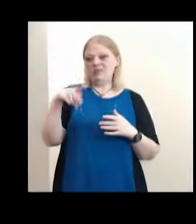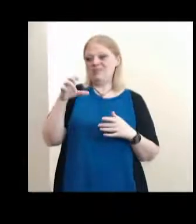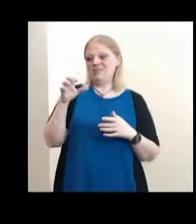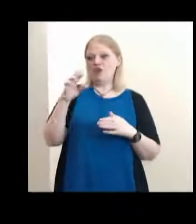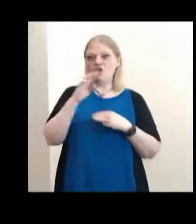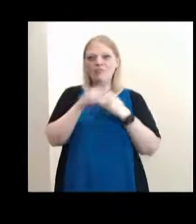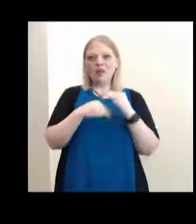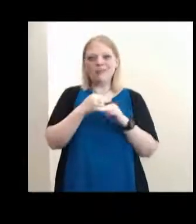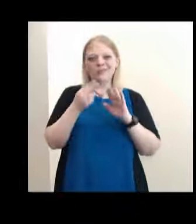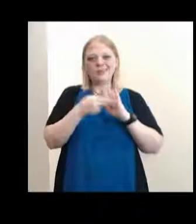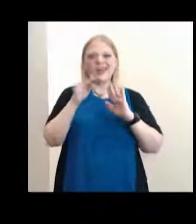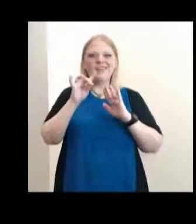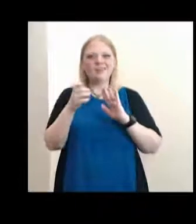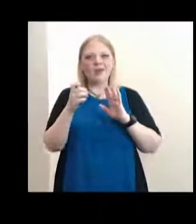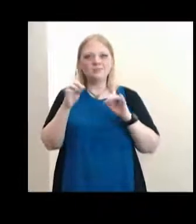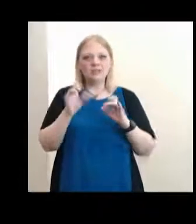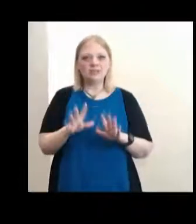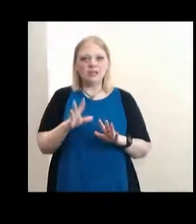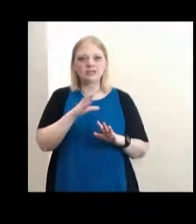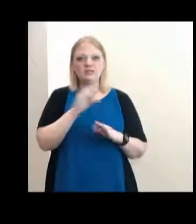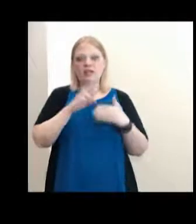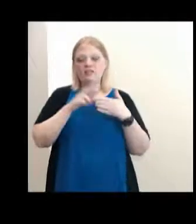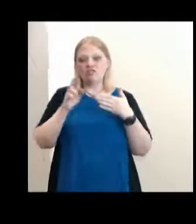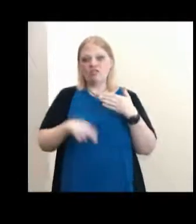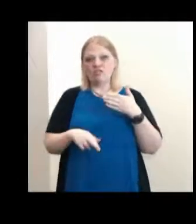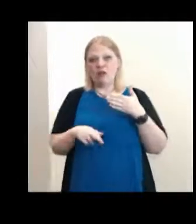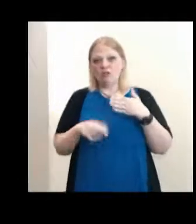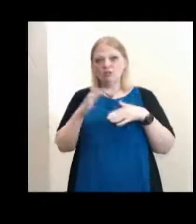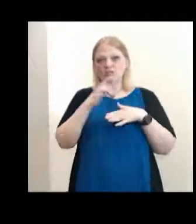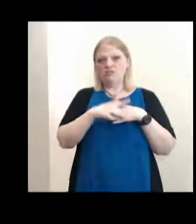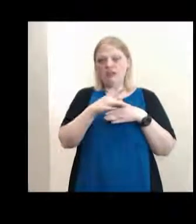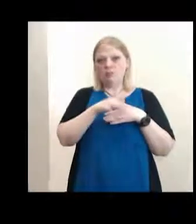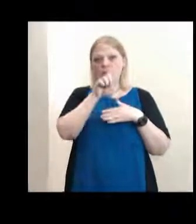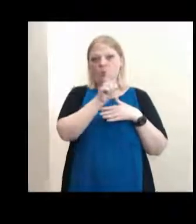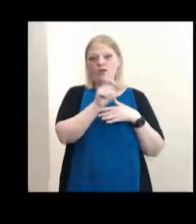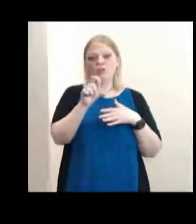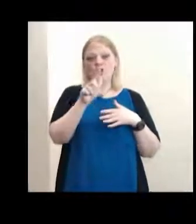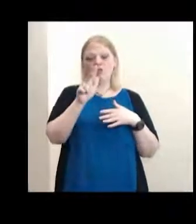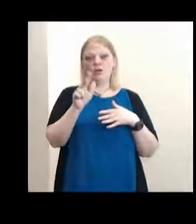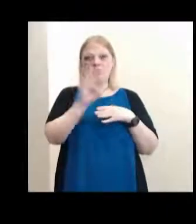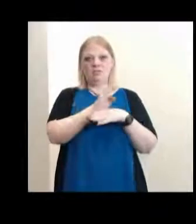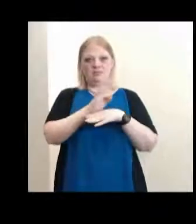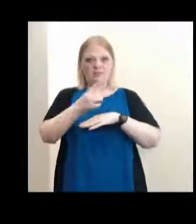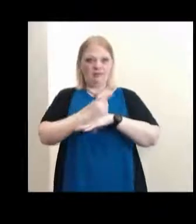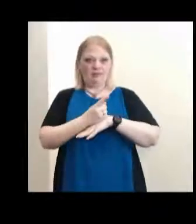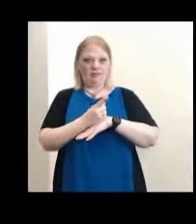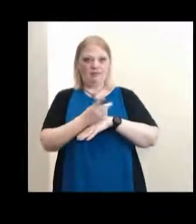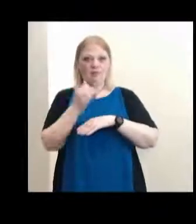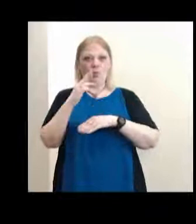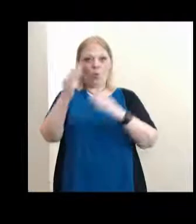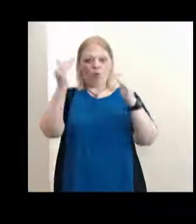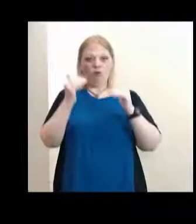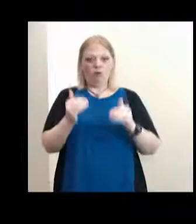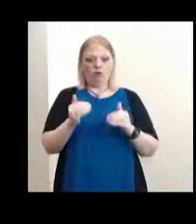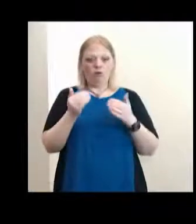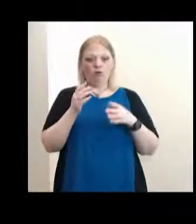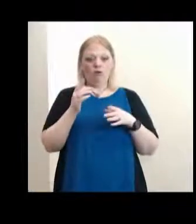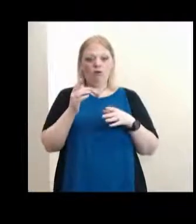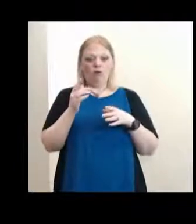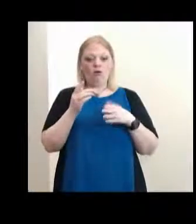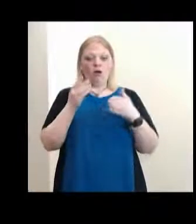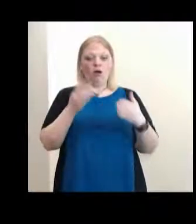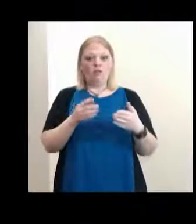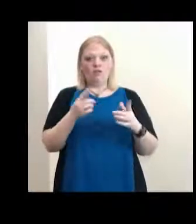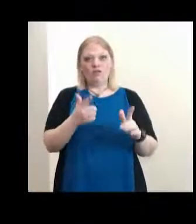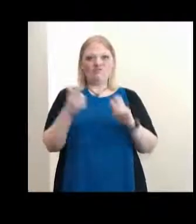molecular diagnostic test, and the results are available between 1 to 3 business days, or we're also offering rapid